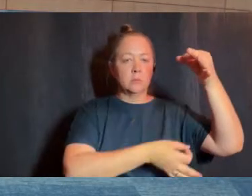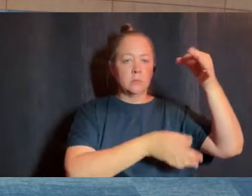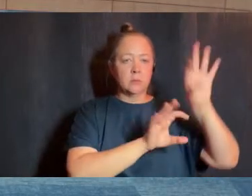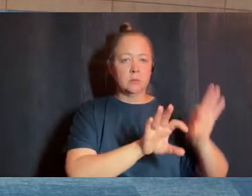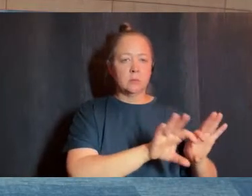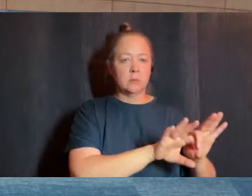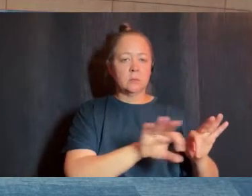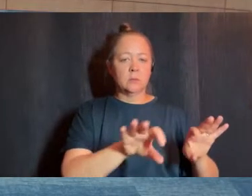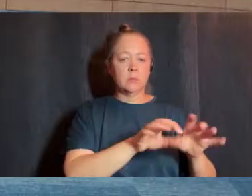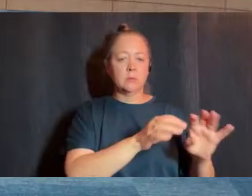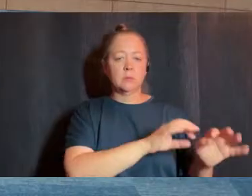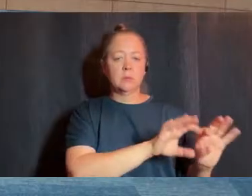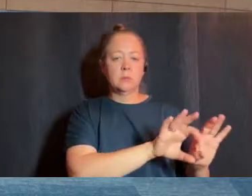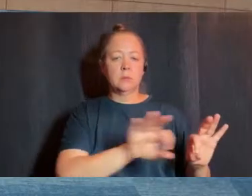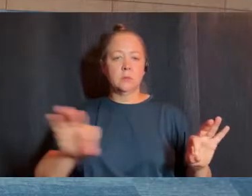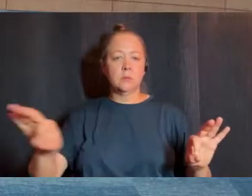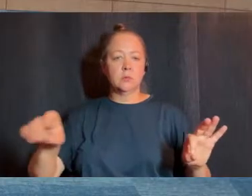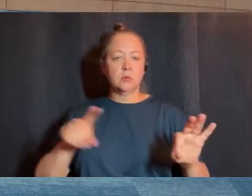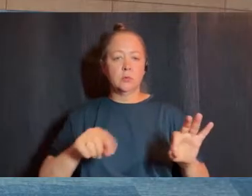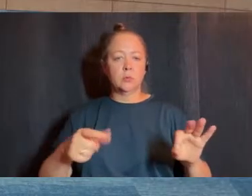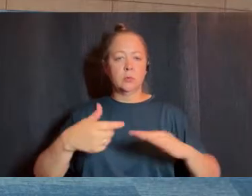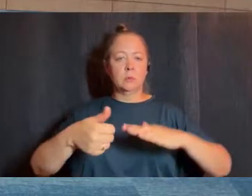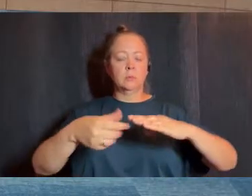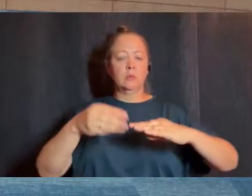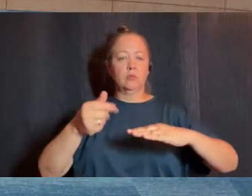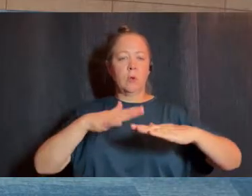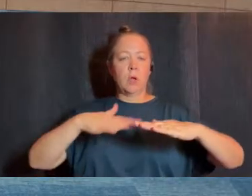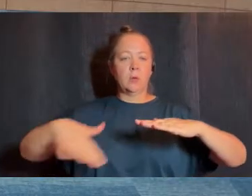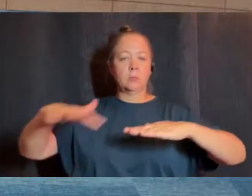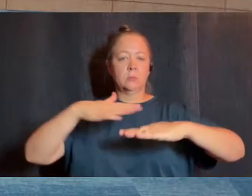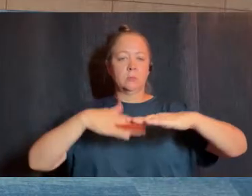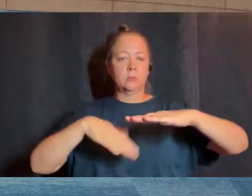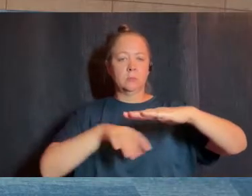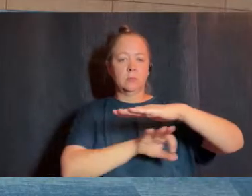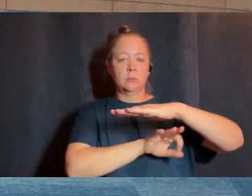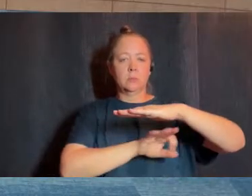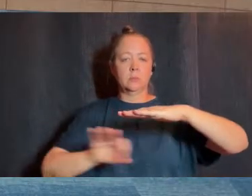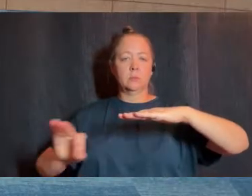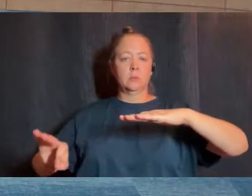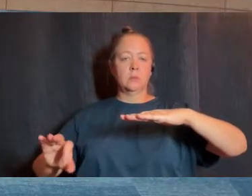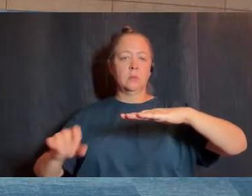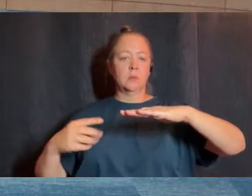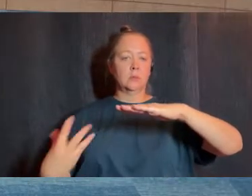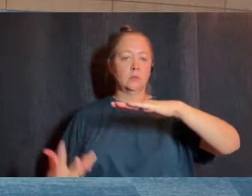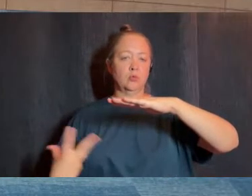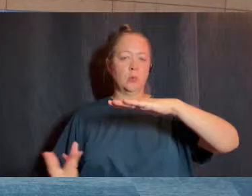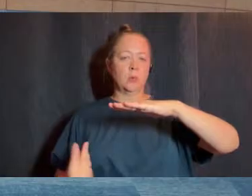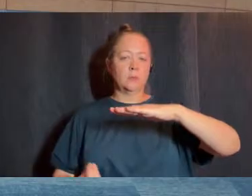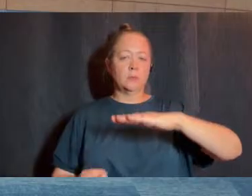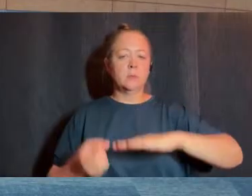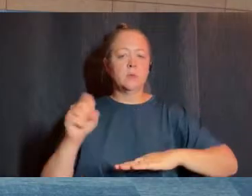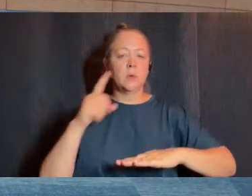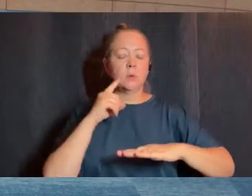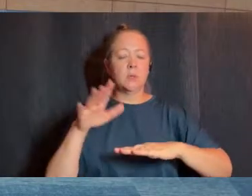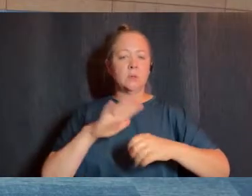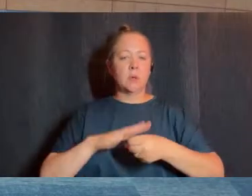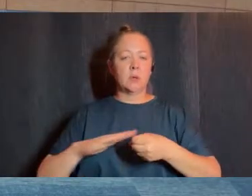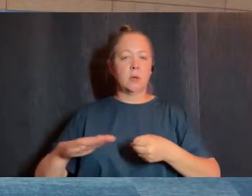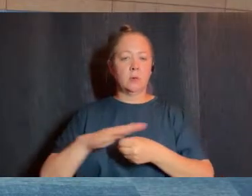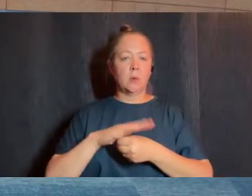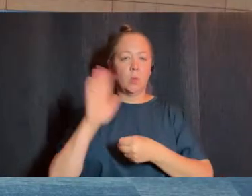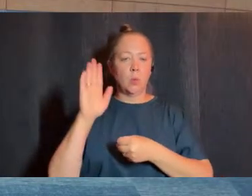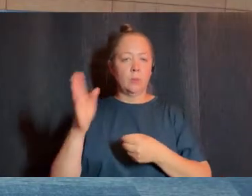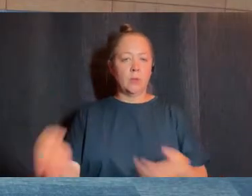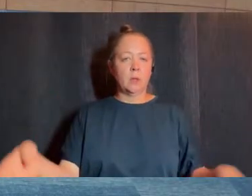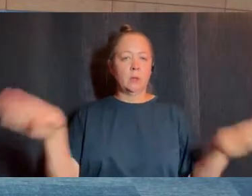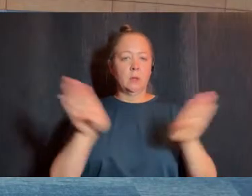June 13th, weather permitting. So this area will be closed off and the track will not